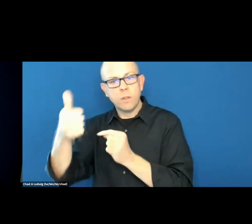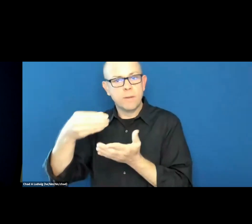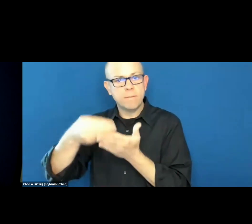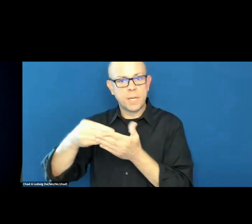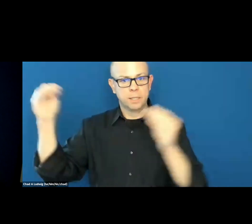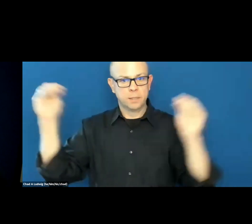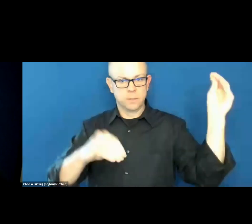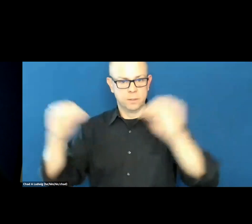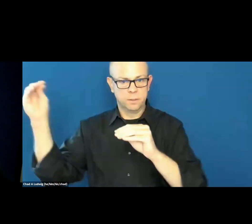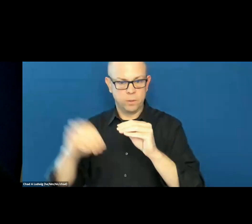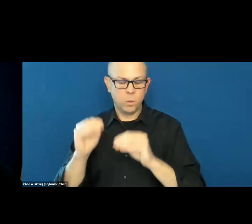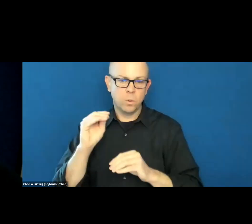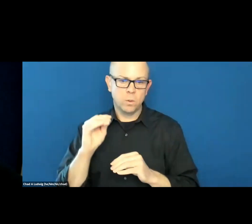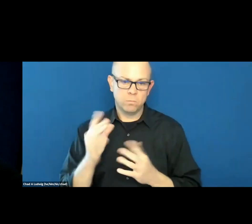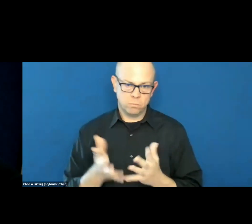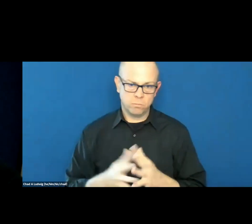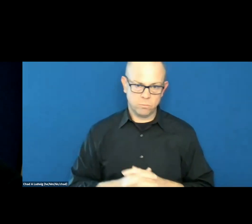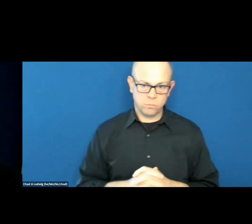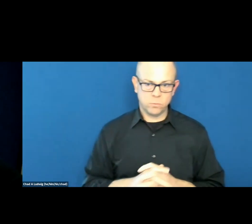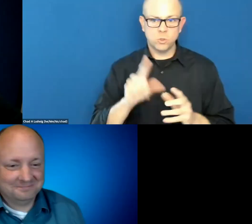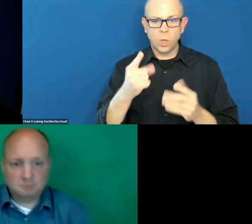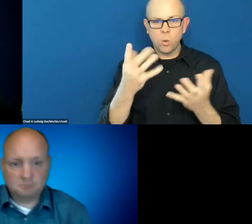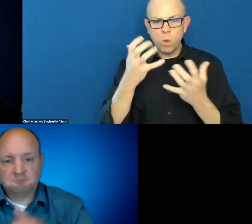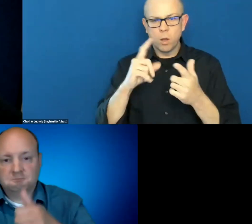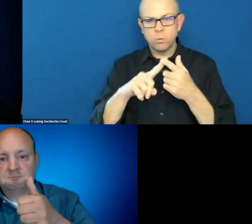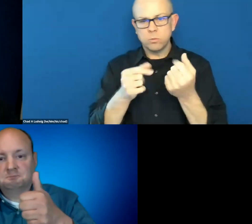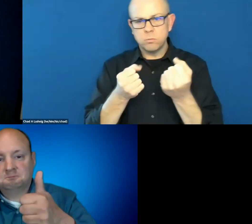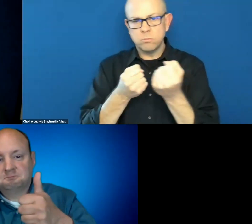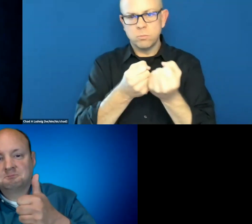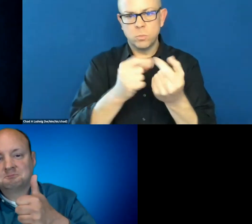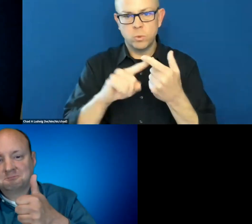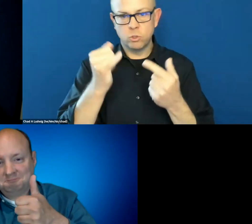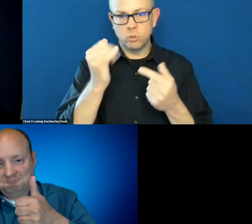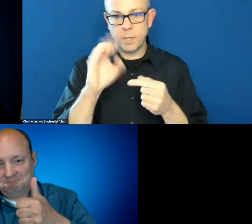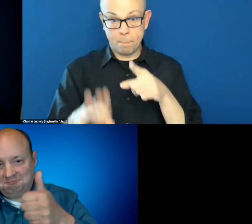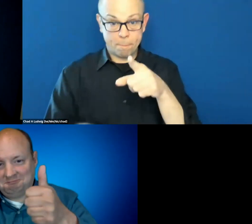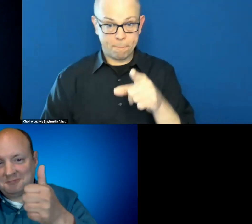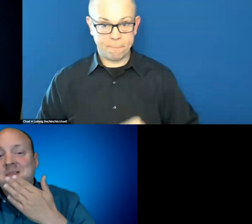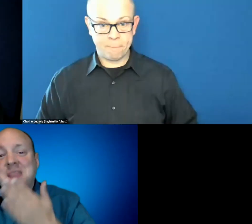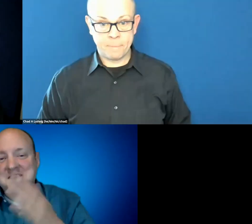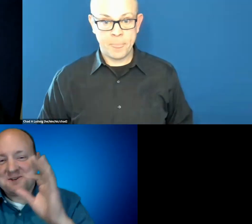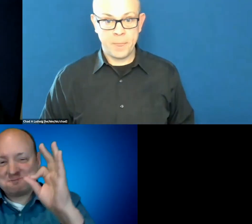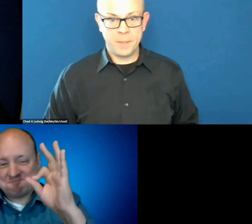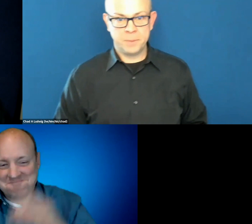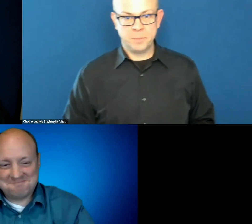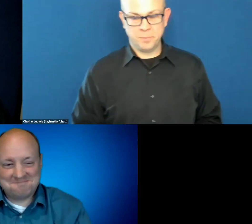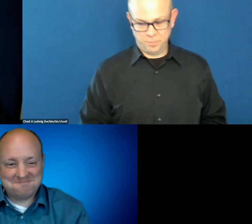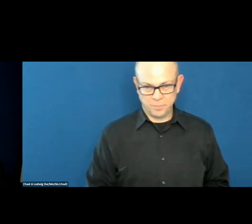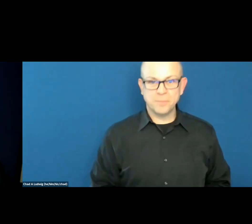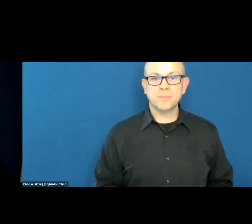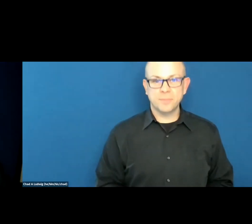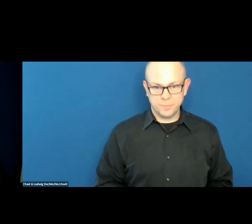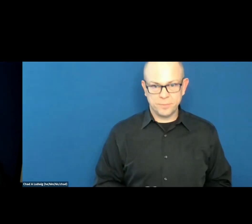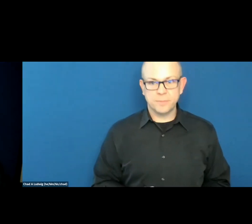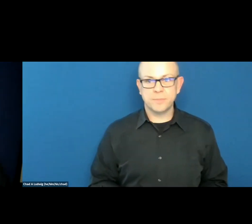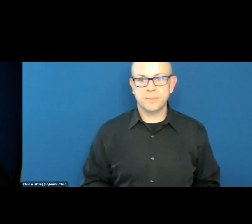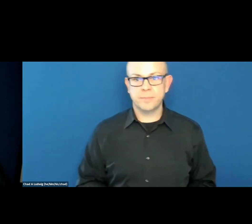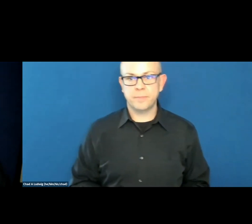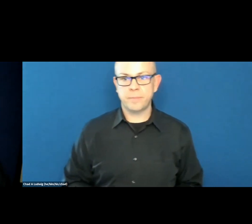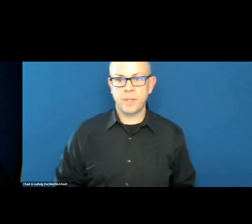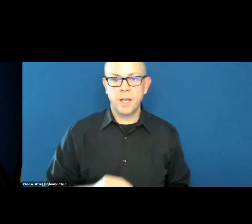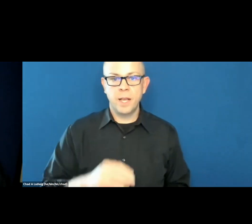if we apply for various other grants and other funding sources, the ability to address those things will expand. So does that answer your question, Jeb? And Jeb says